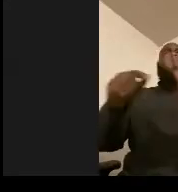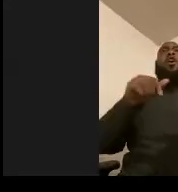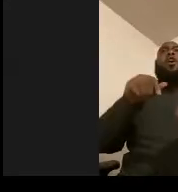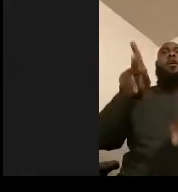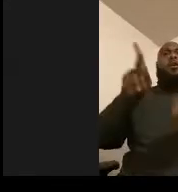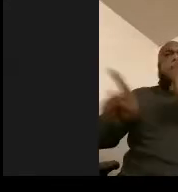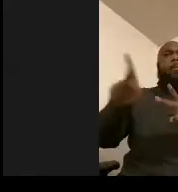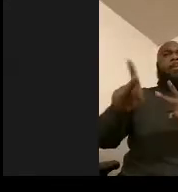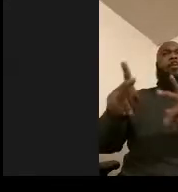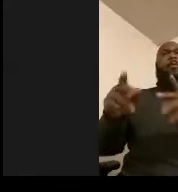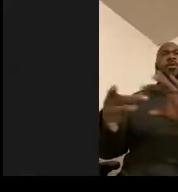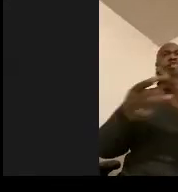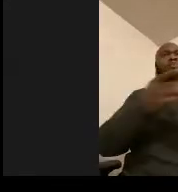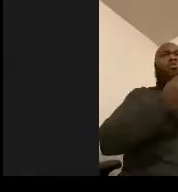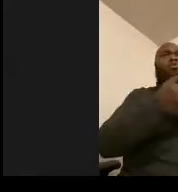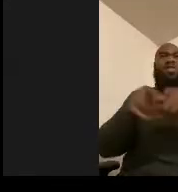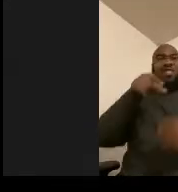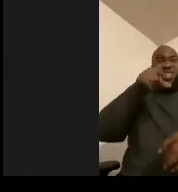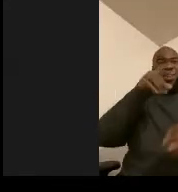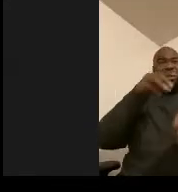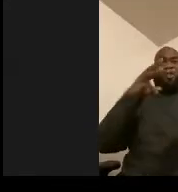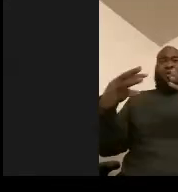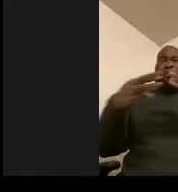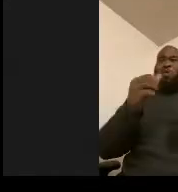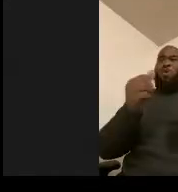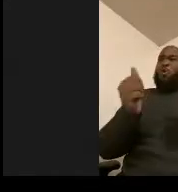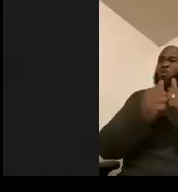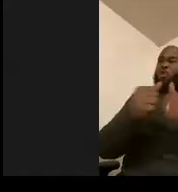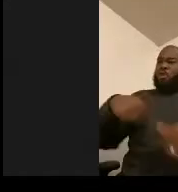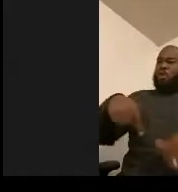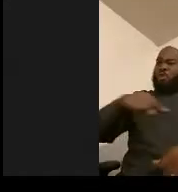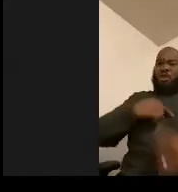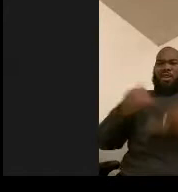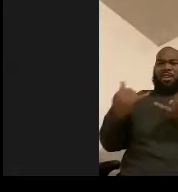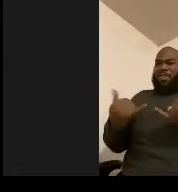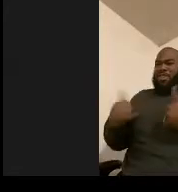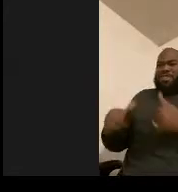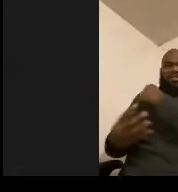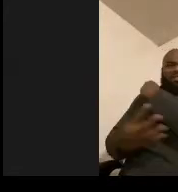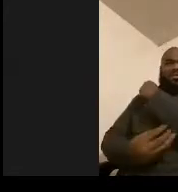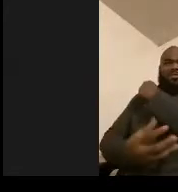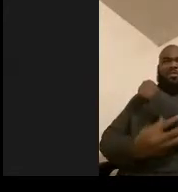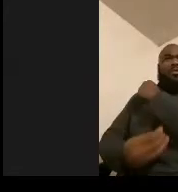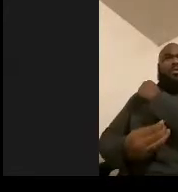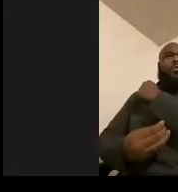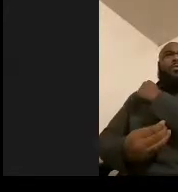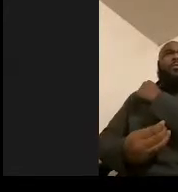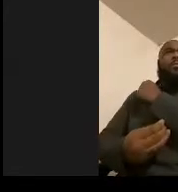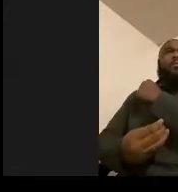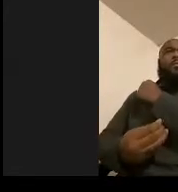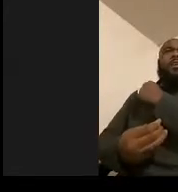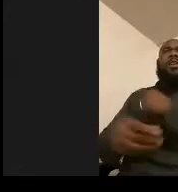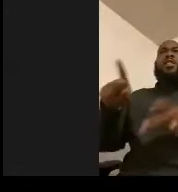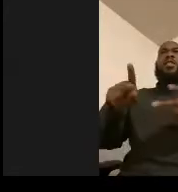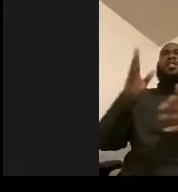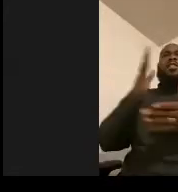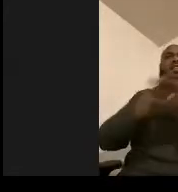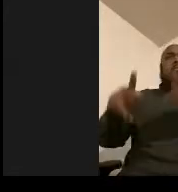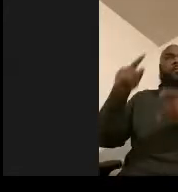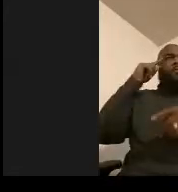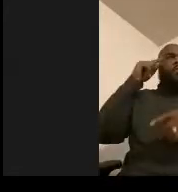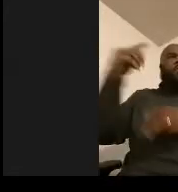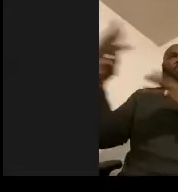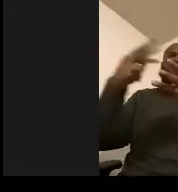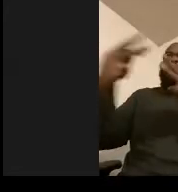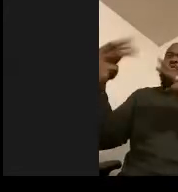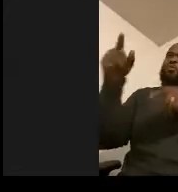this war and our well-being. Sometimes when US military attacks happen, people say, well, how does that affect us, right? And this whole